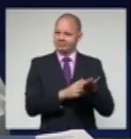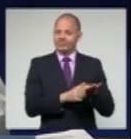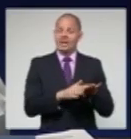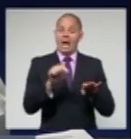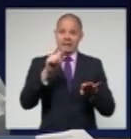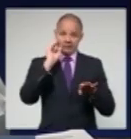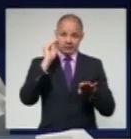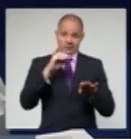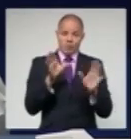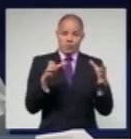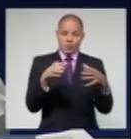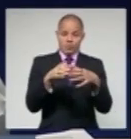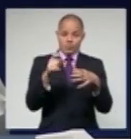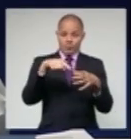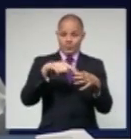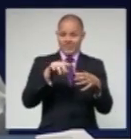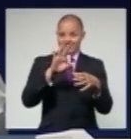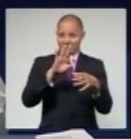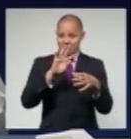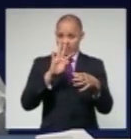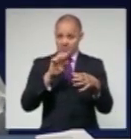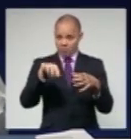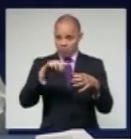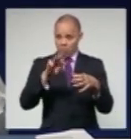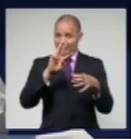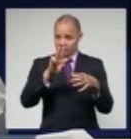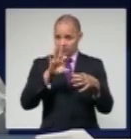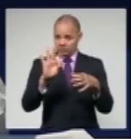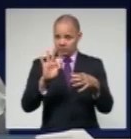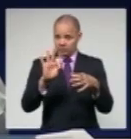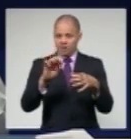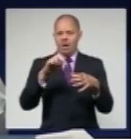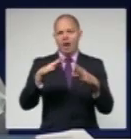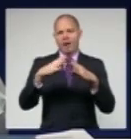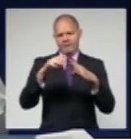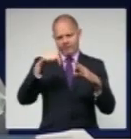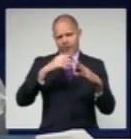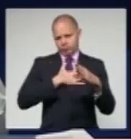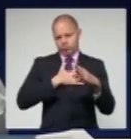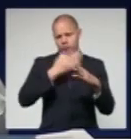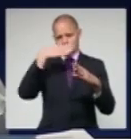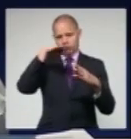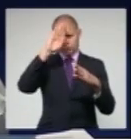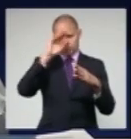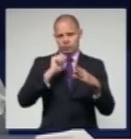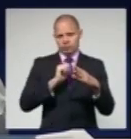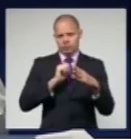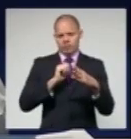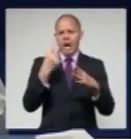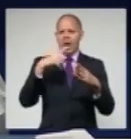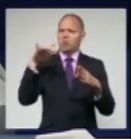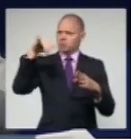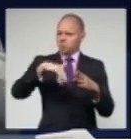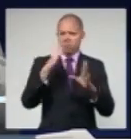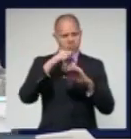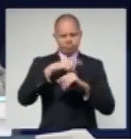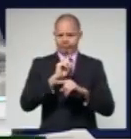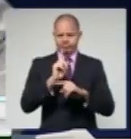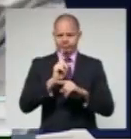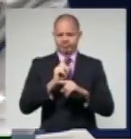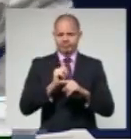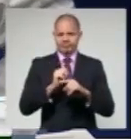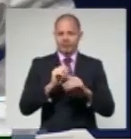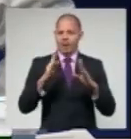professionals. The 91.8% of all diagnosed cases in Cuba have had contact with someone who had previously